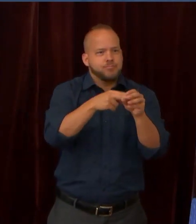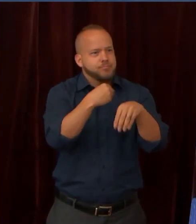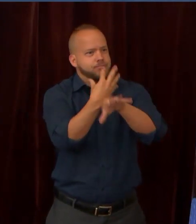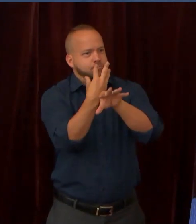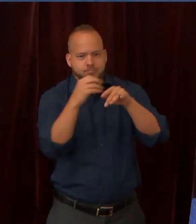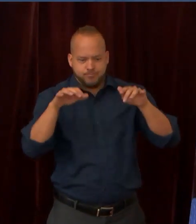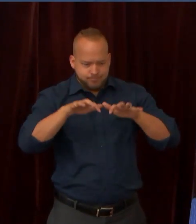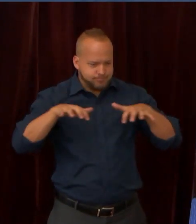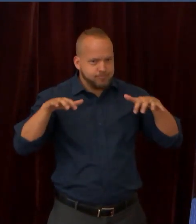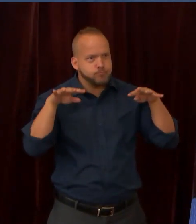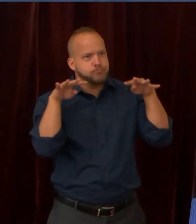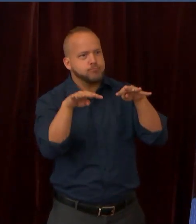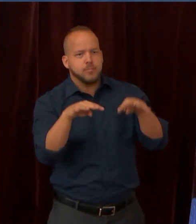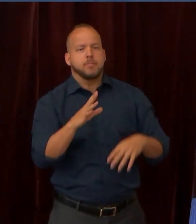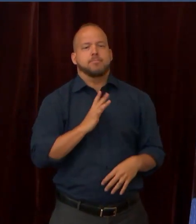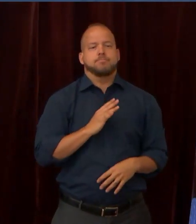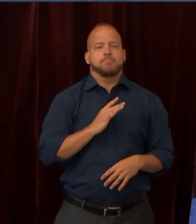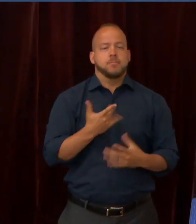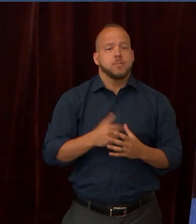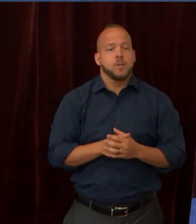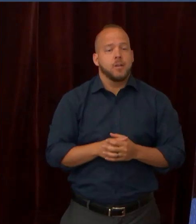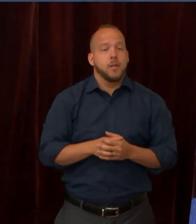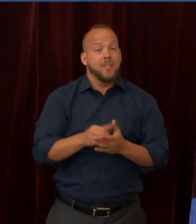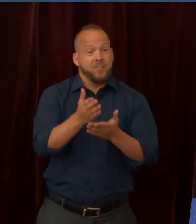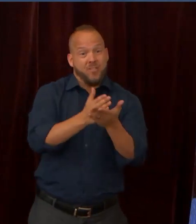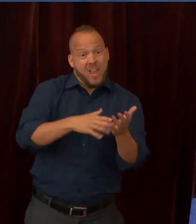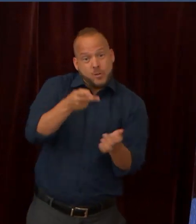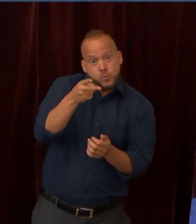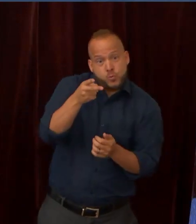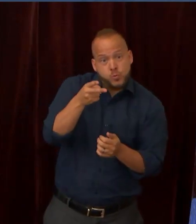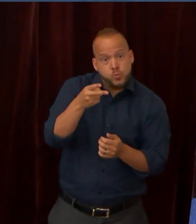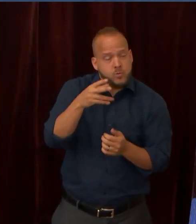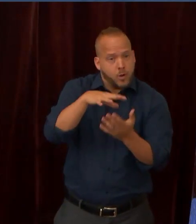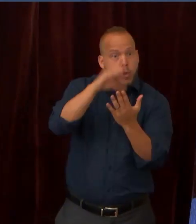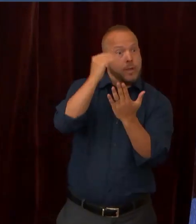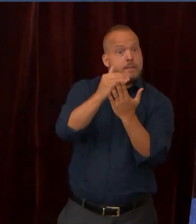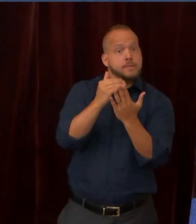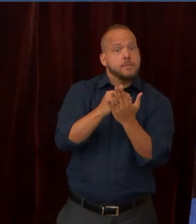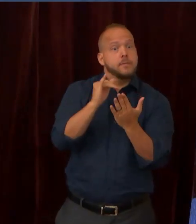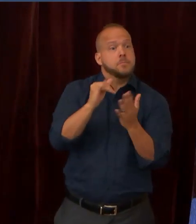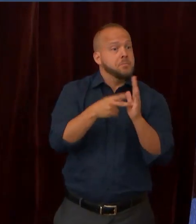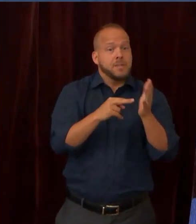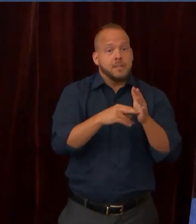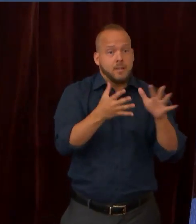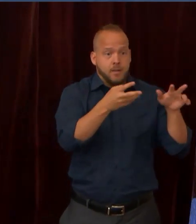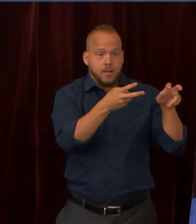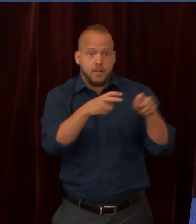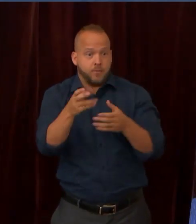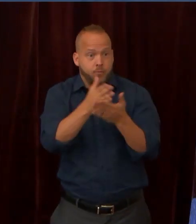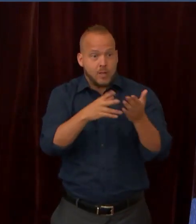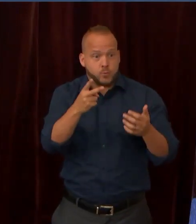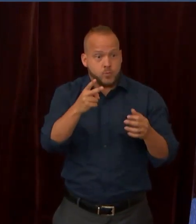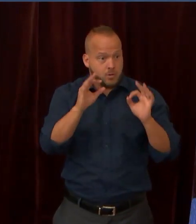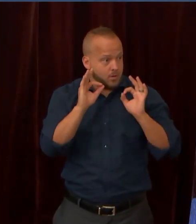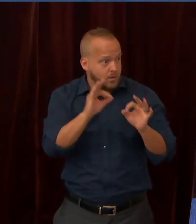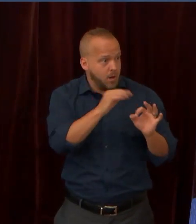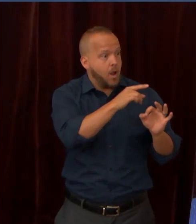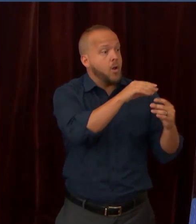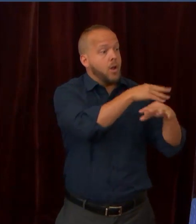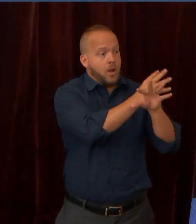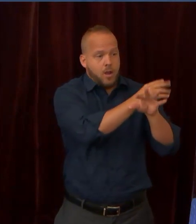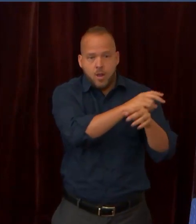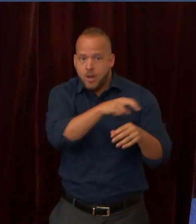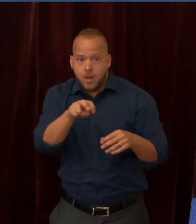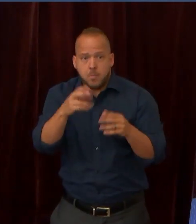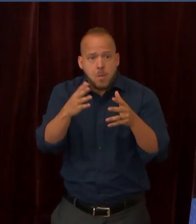2 as fast as we can. And I'll just note that the kind of things we do as individuals have an impact of